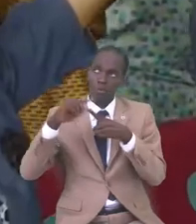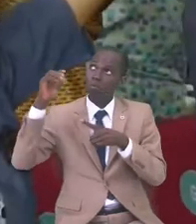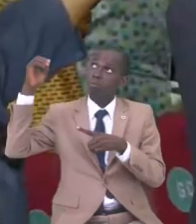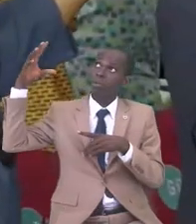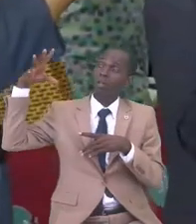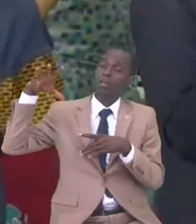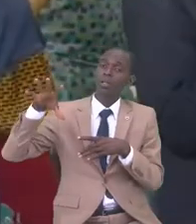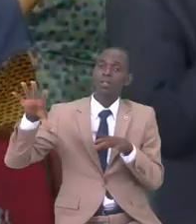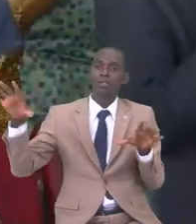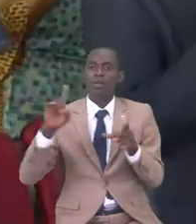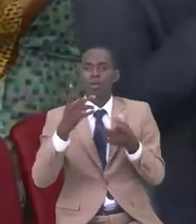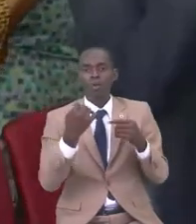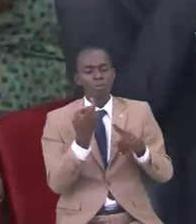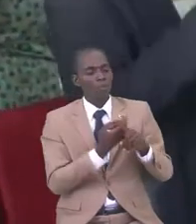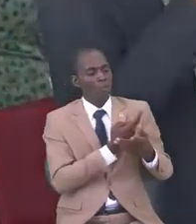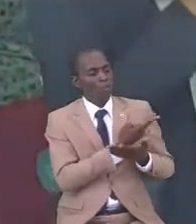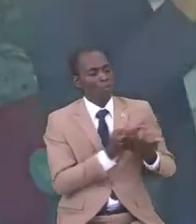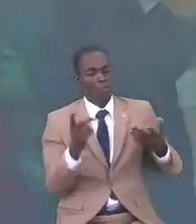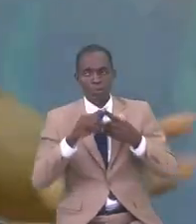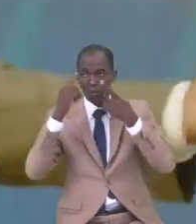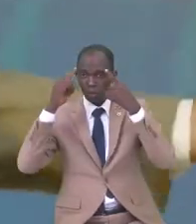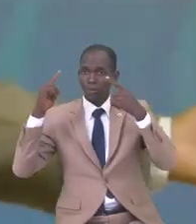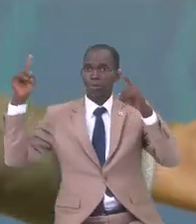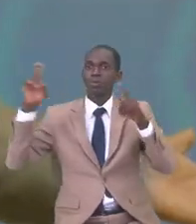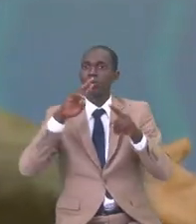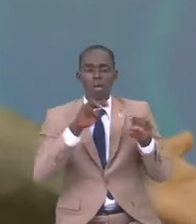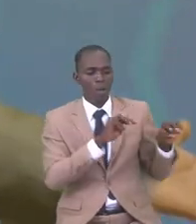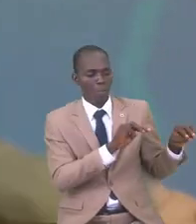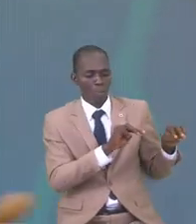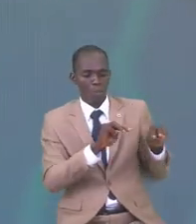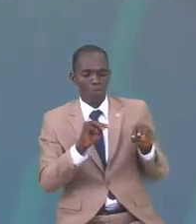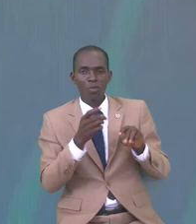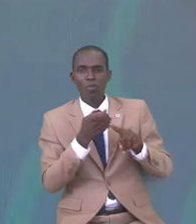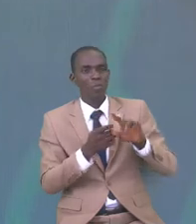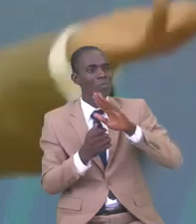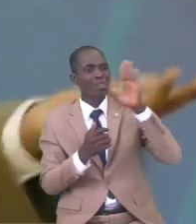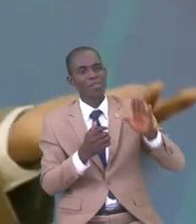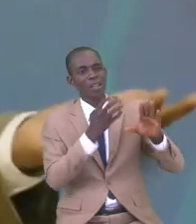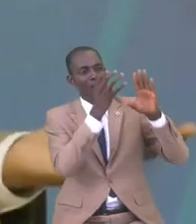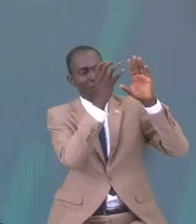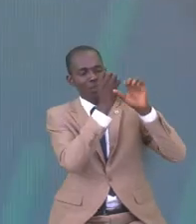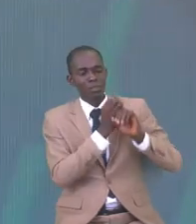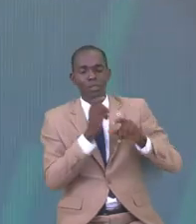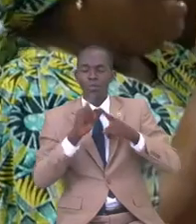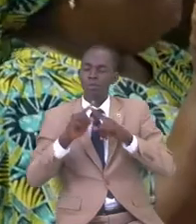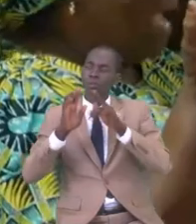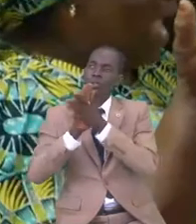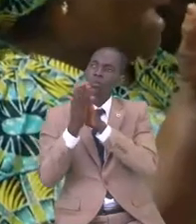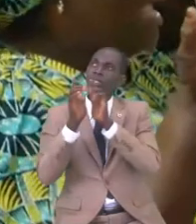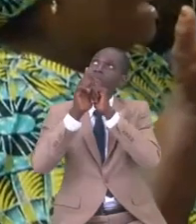from failure to success. You're moving from never achieving to a great